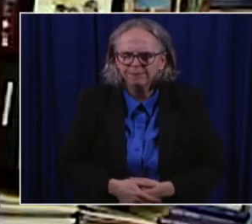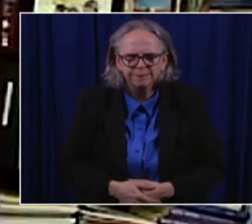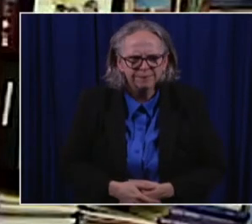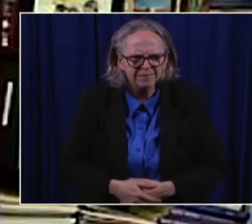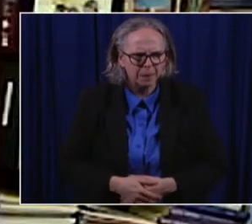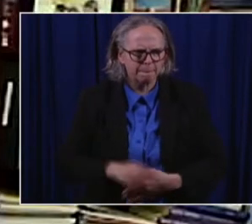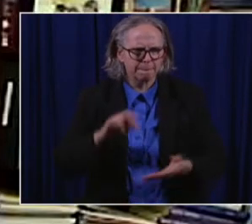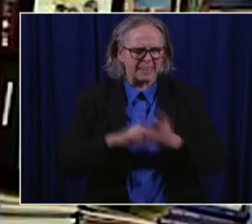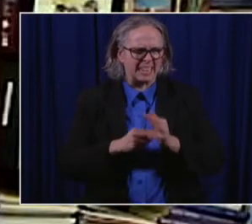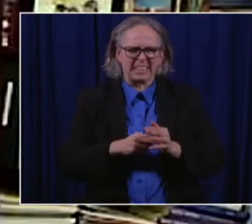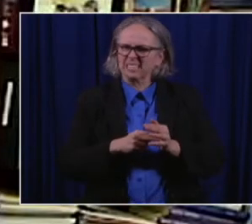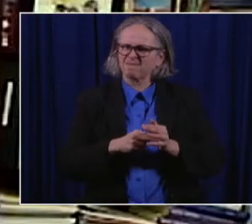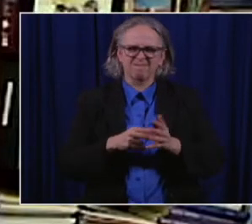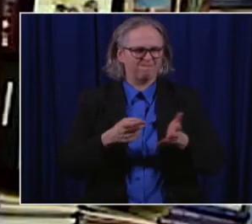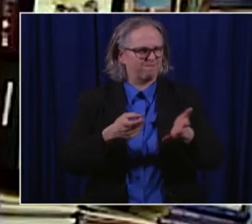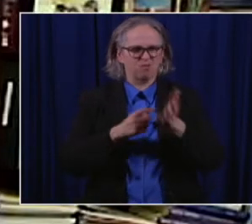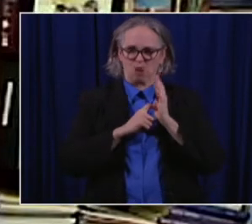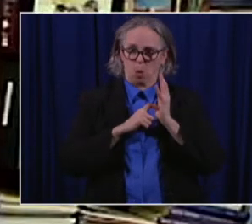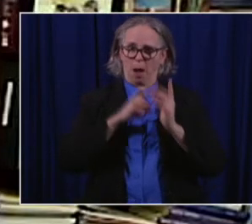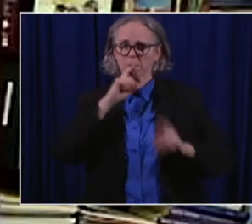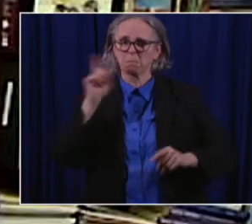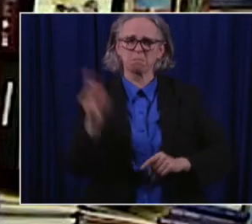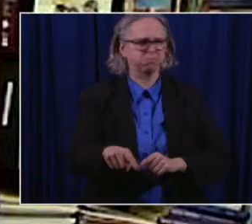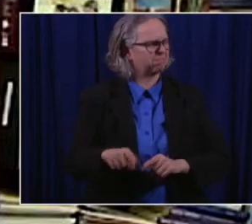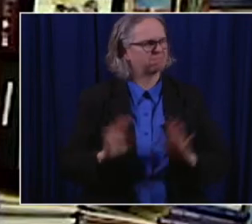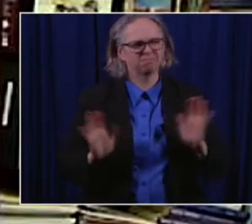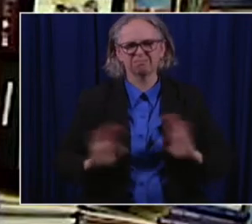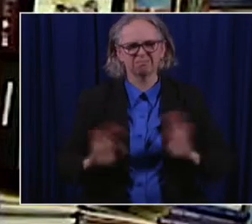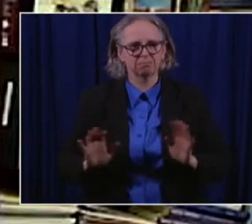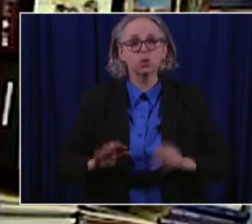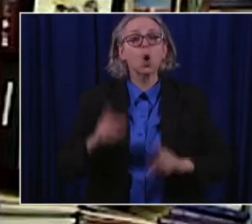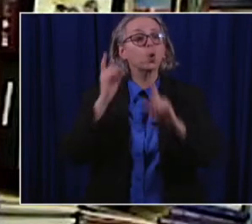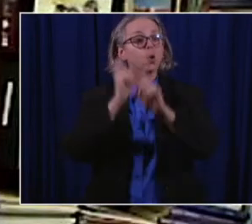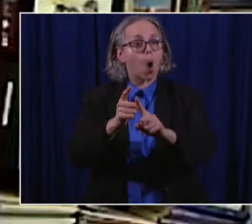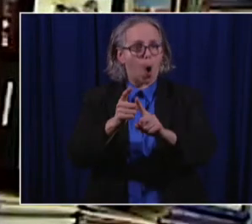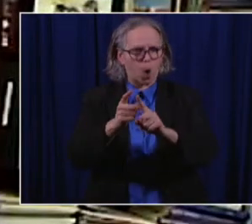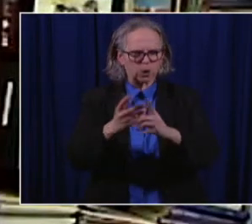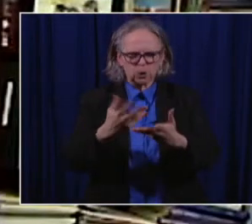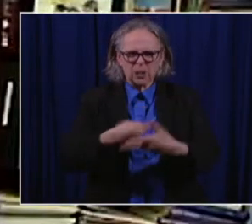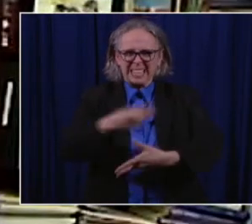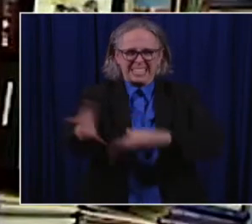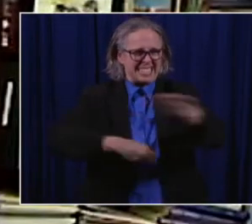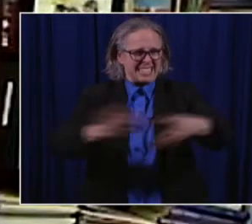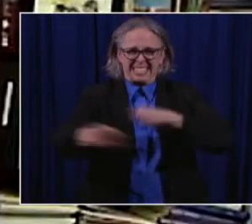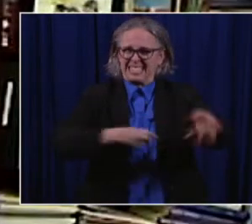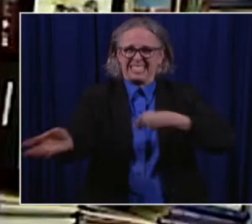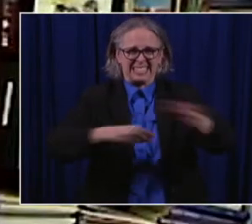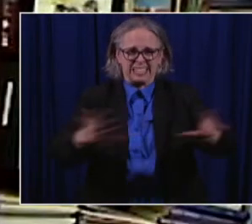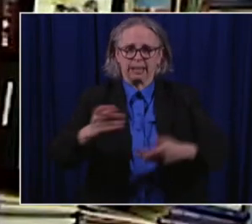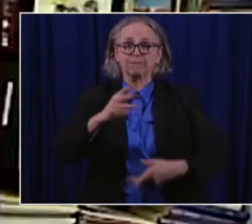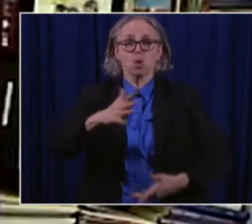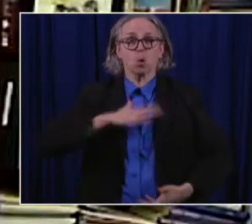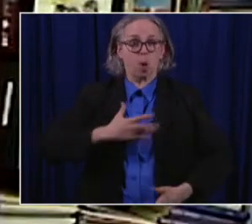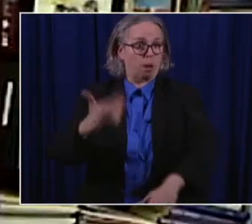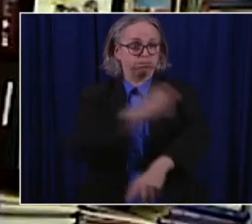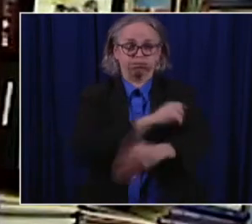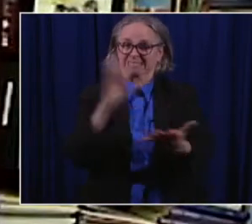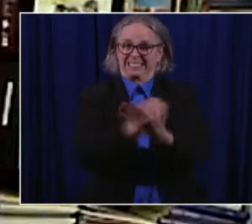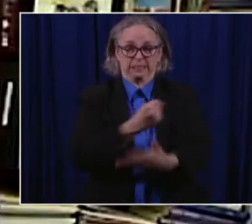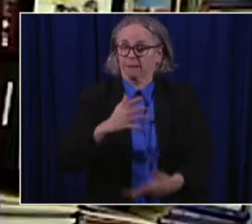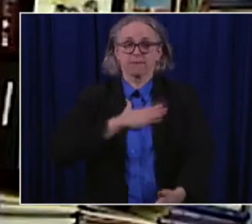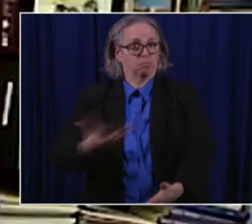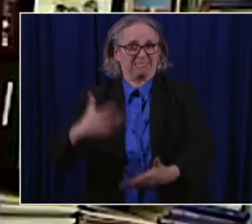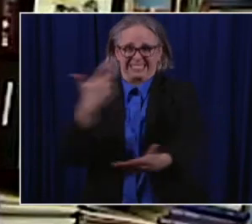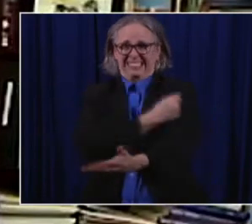I think our goal right now is to get the vaccine into as many arms as possible of willing participants. Now, that being said, we've been doing